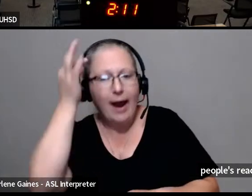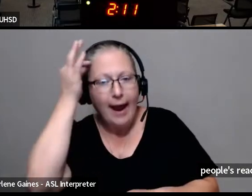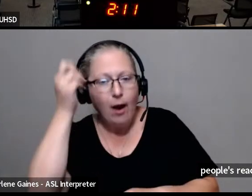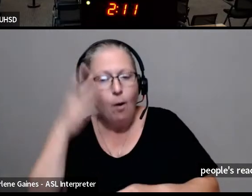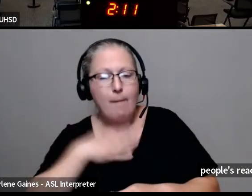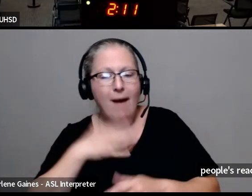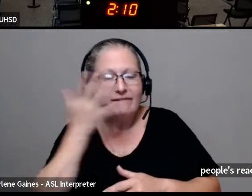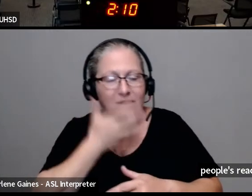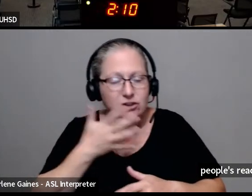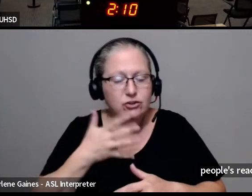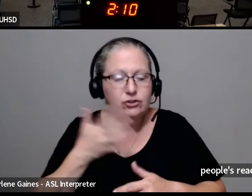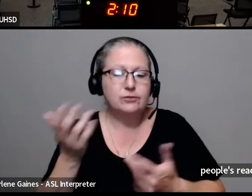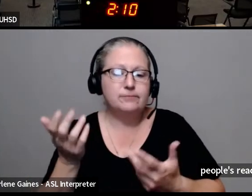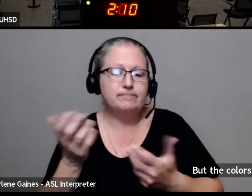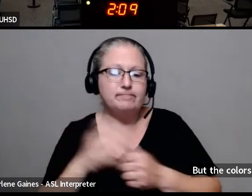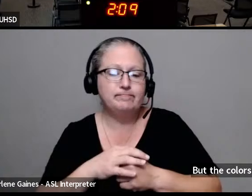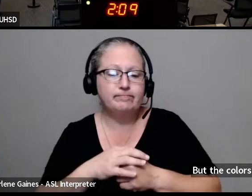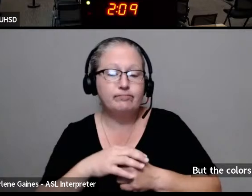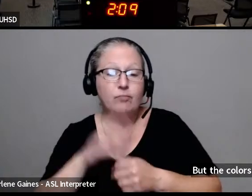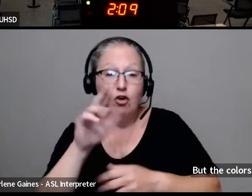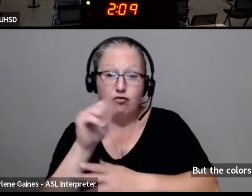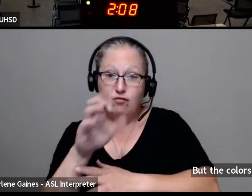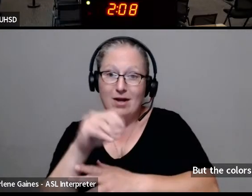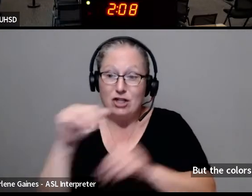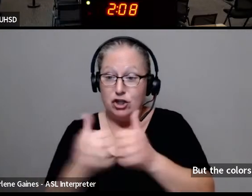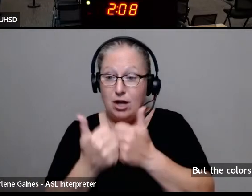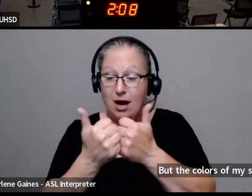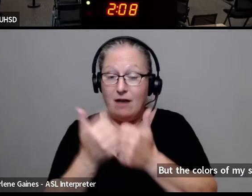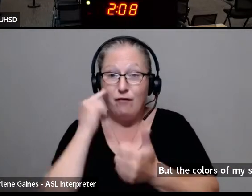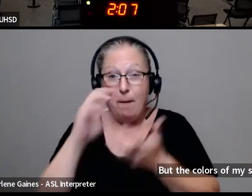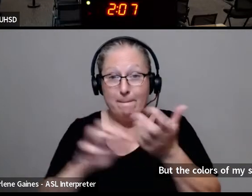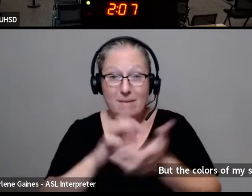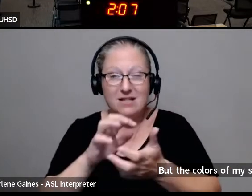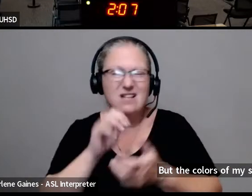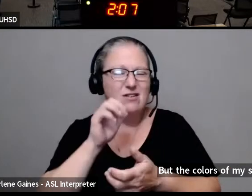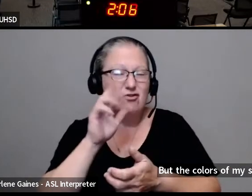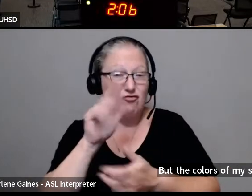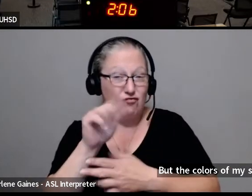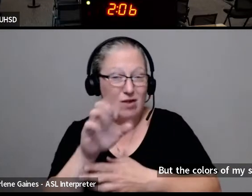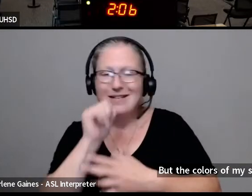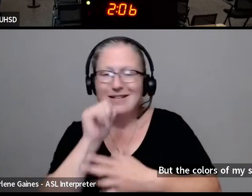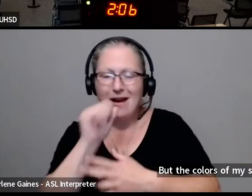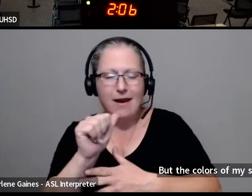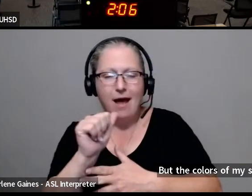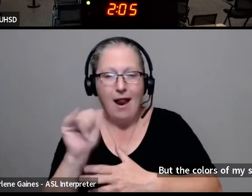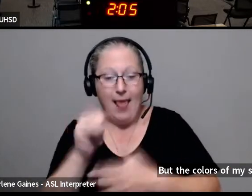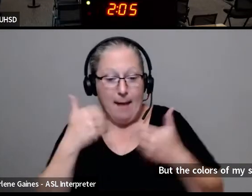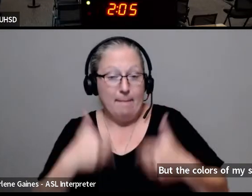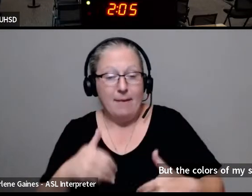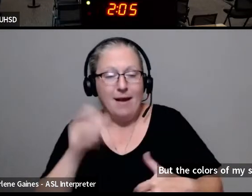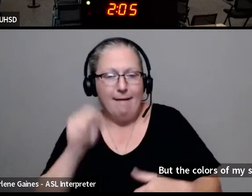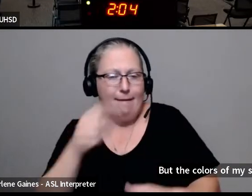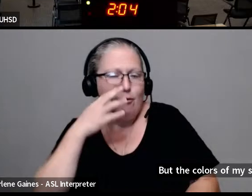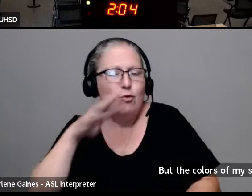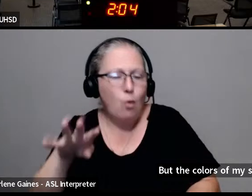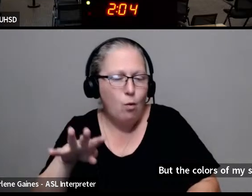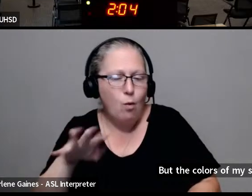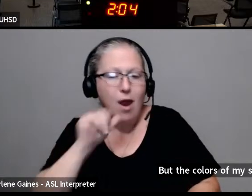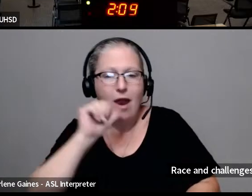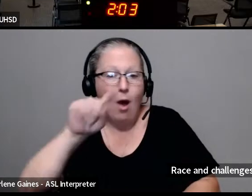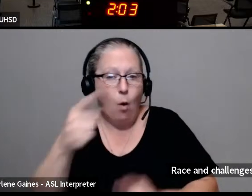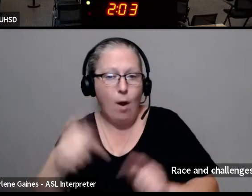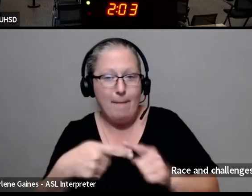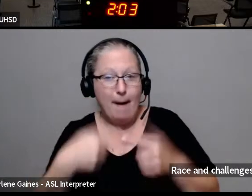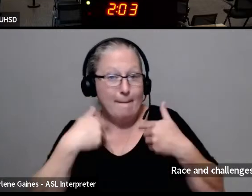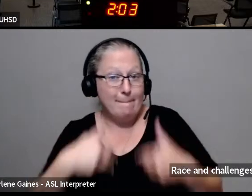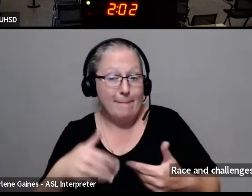features. Race and challenges of being mixed race is not something someone like me can ignore. It's not only about me